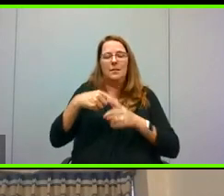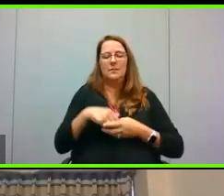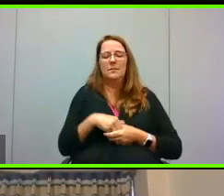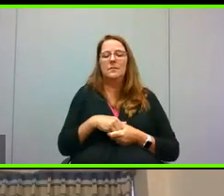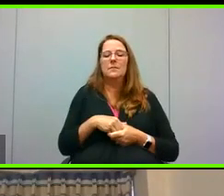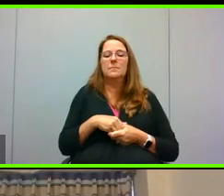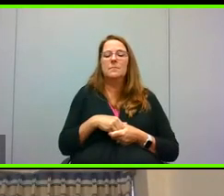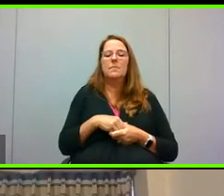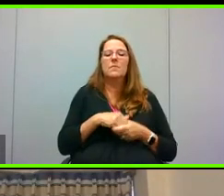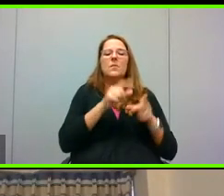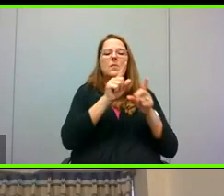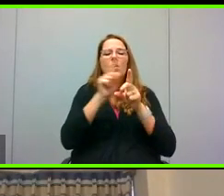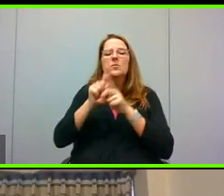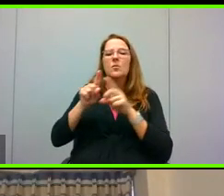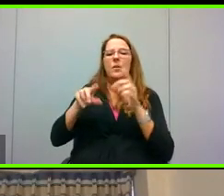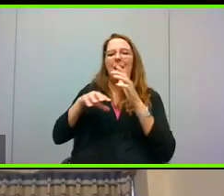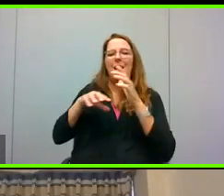external training